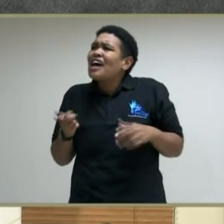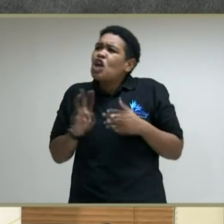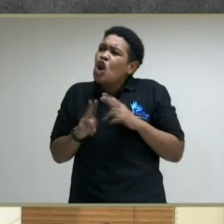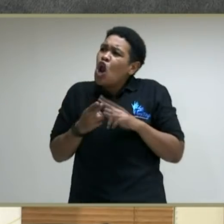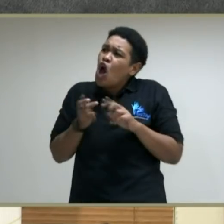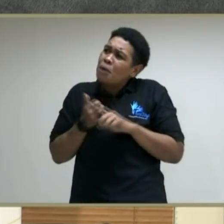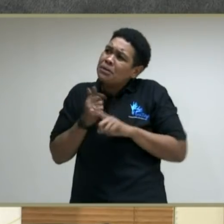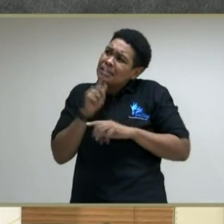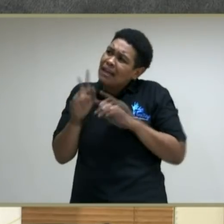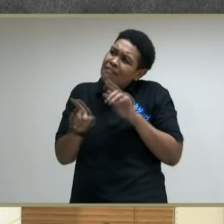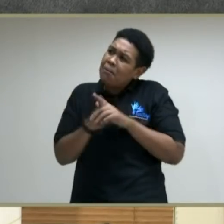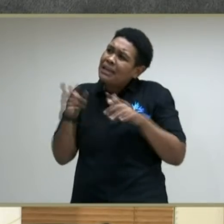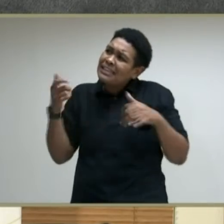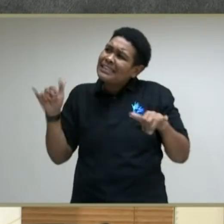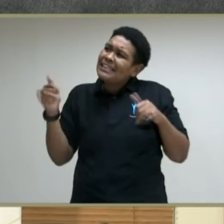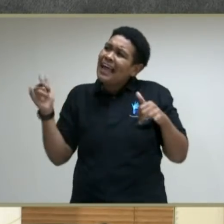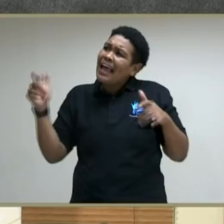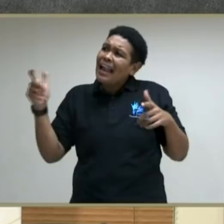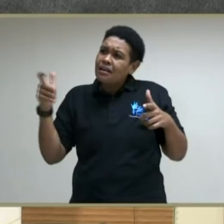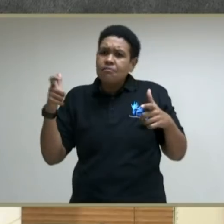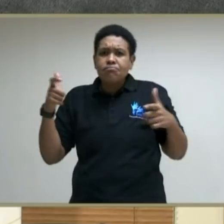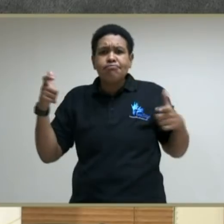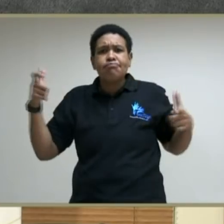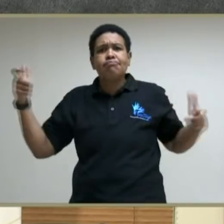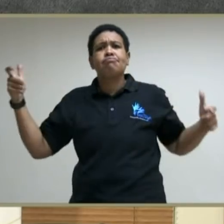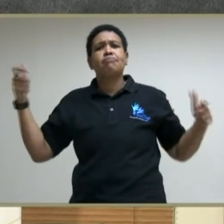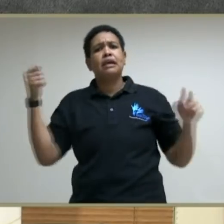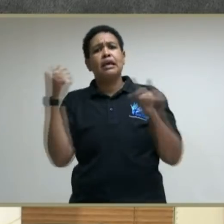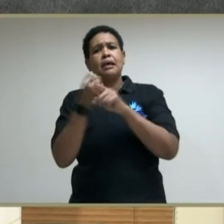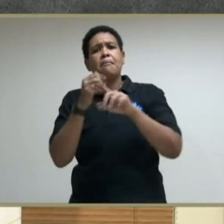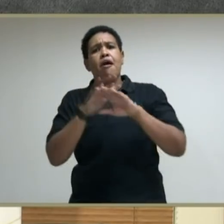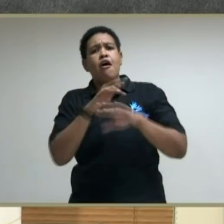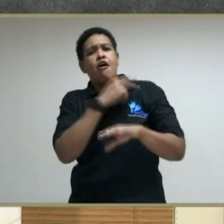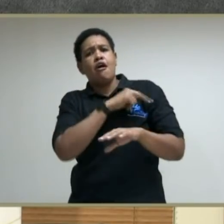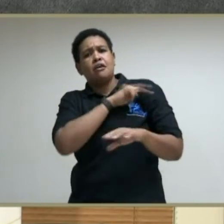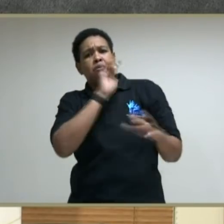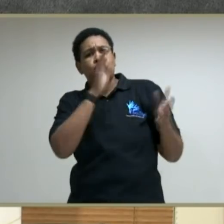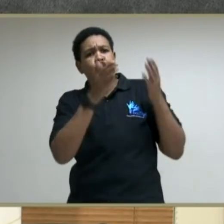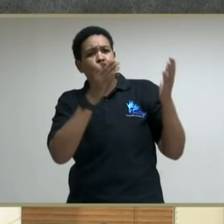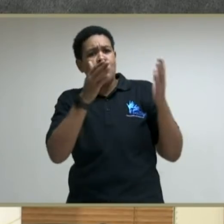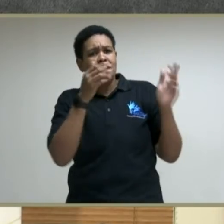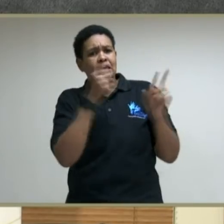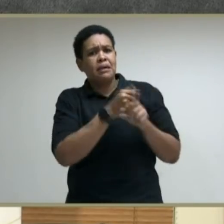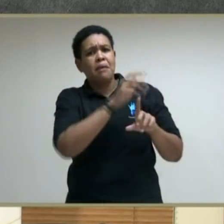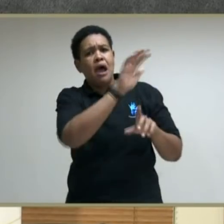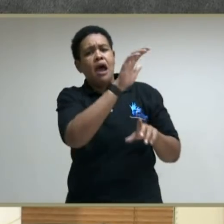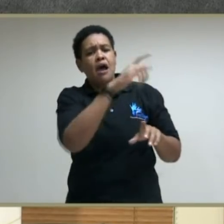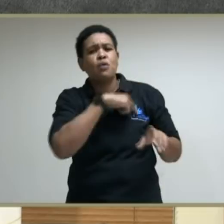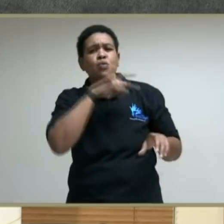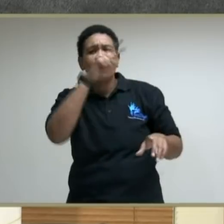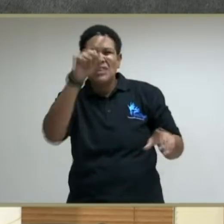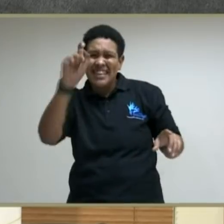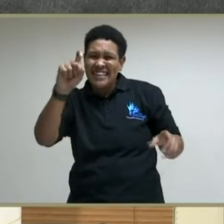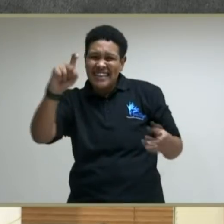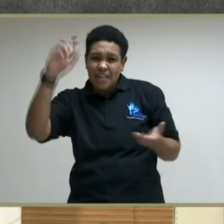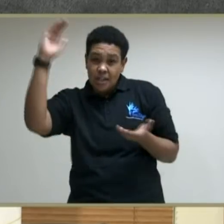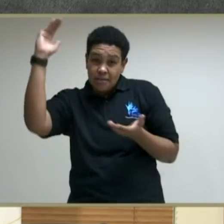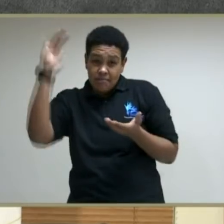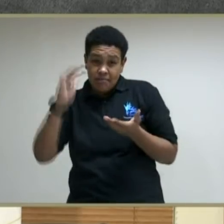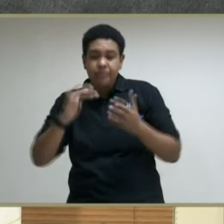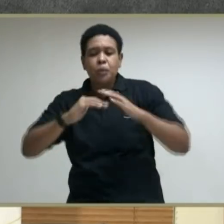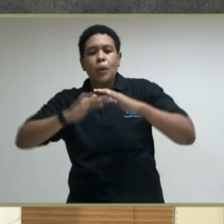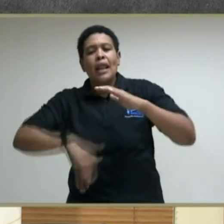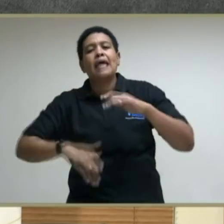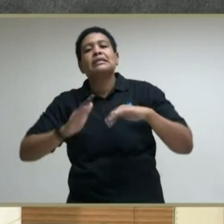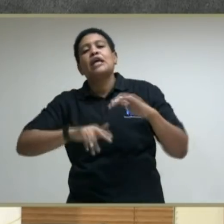of cases still have a significant impact on hospital services. We really need to get down to less